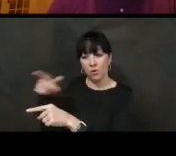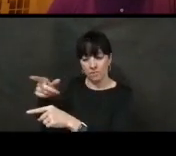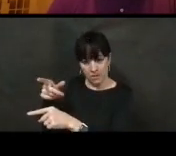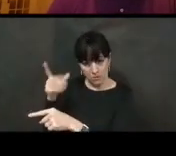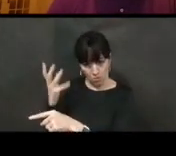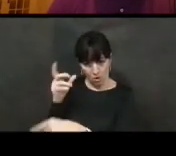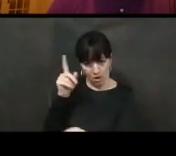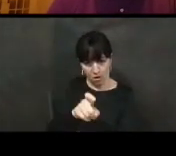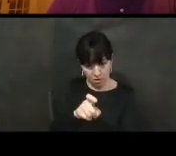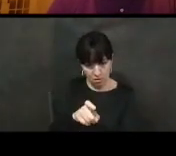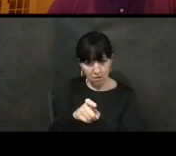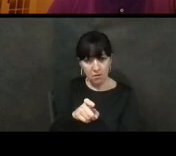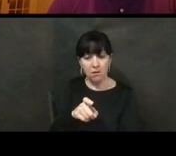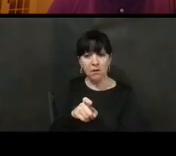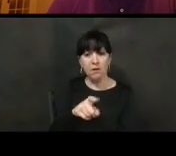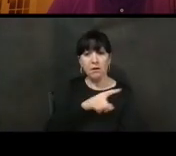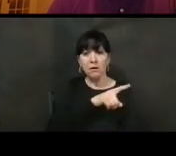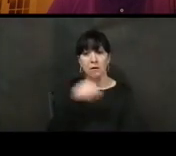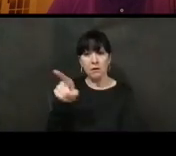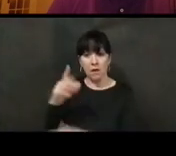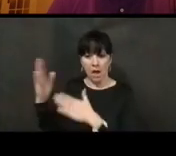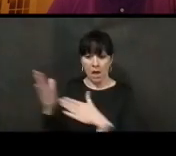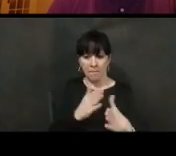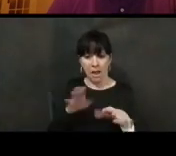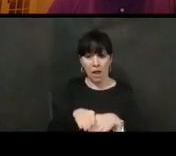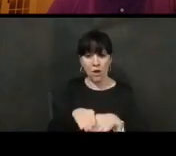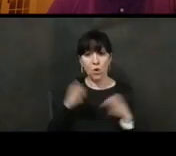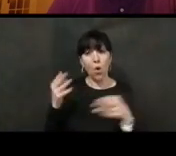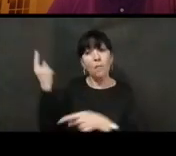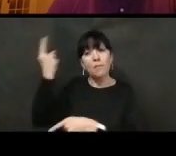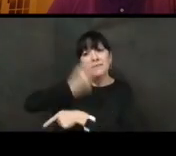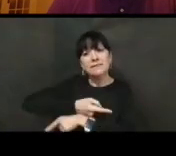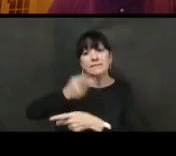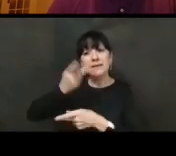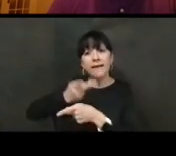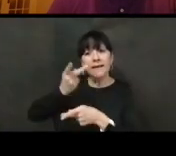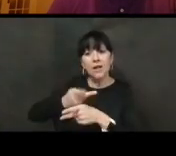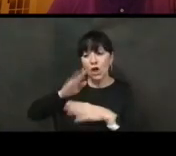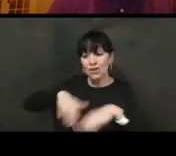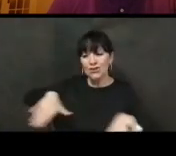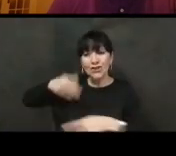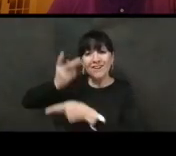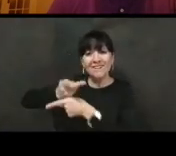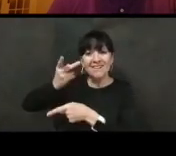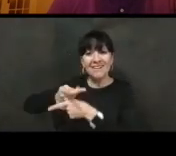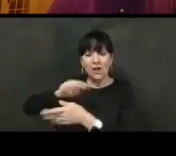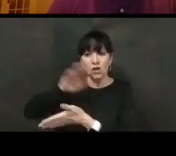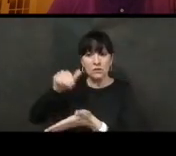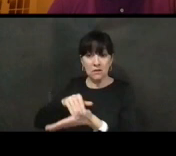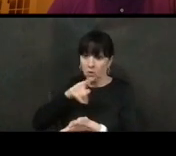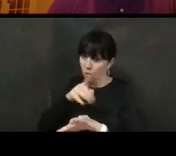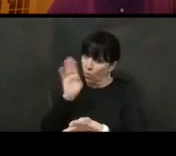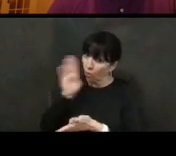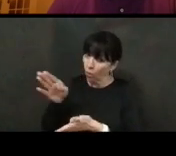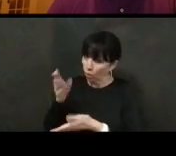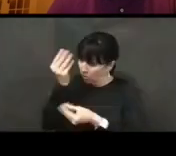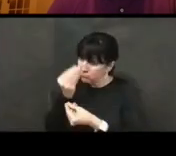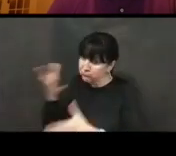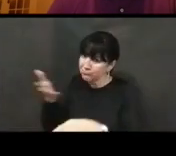be given sufficient notice before they are allowed or required to reopen? And can we just talk about the importance